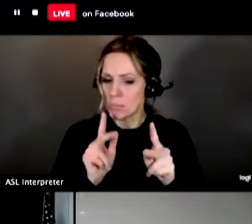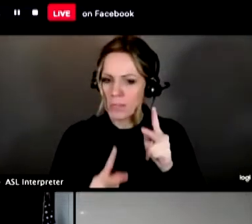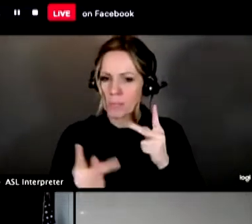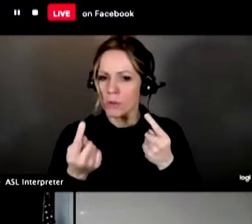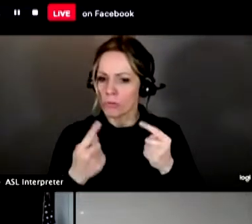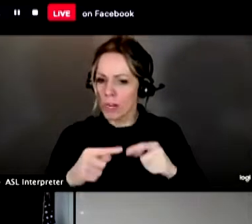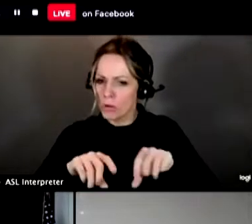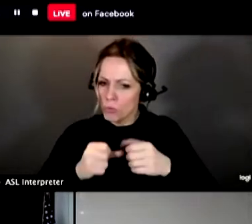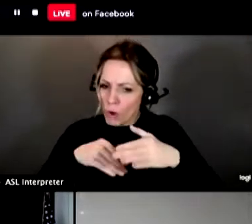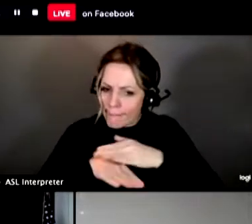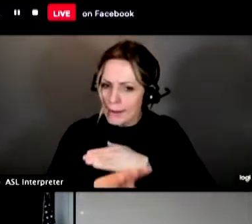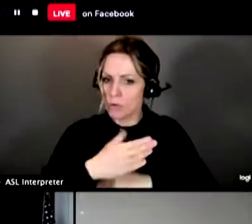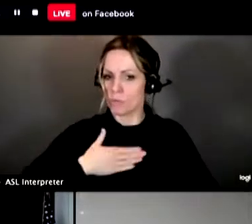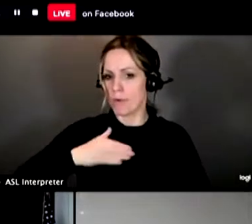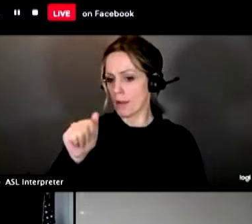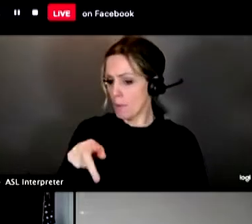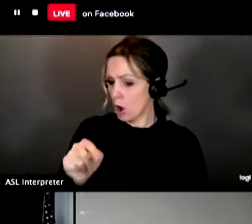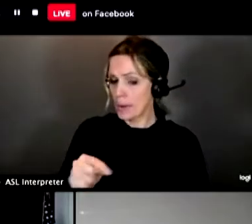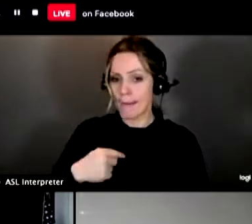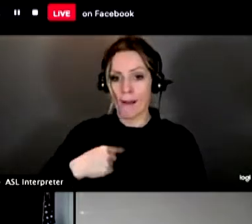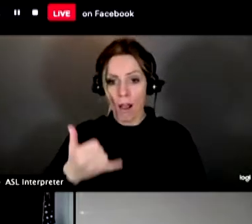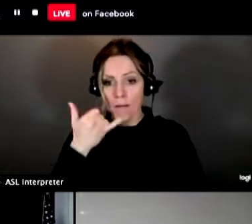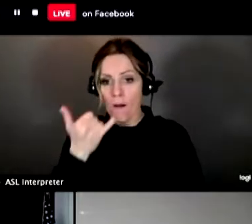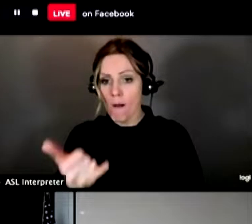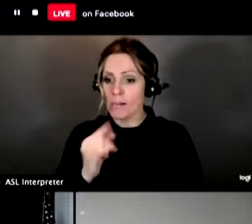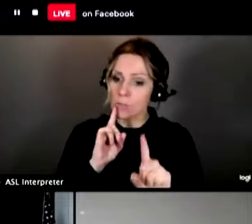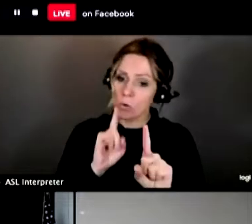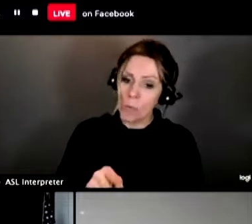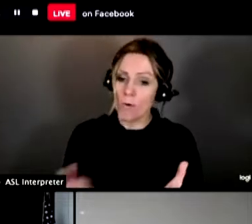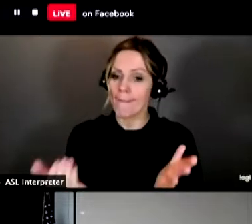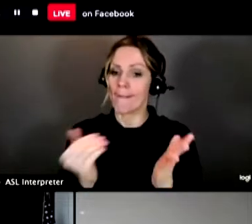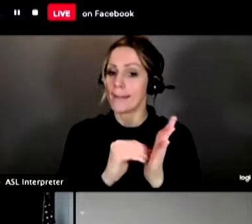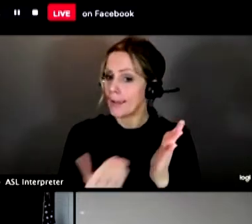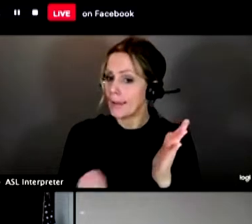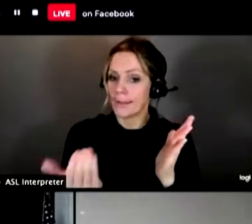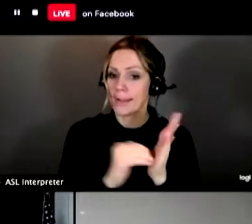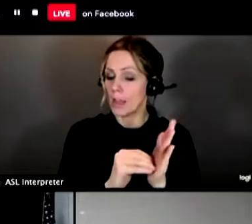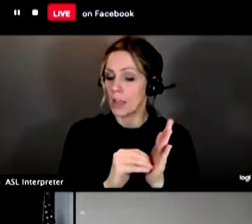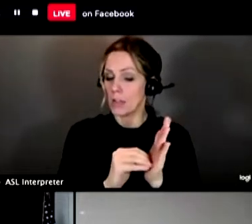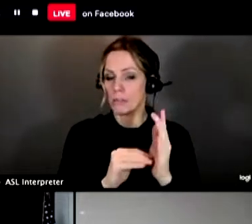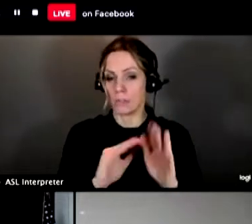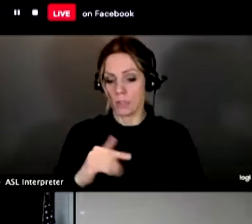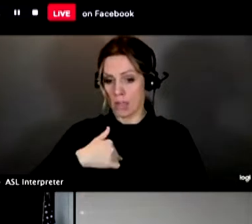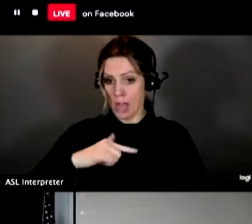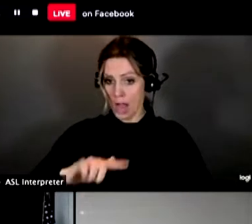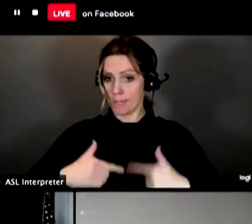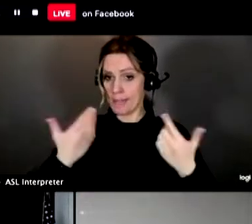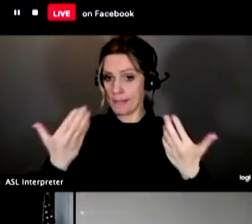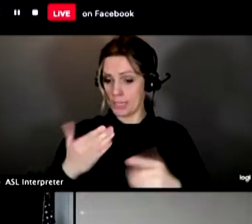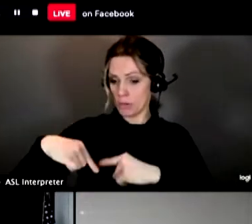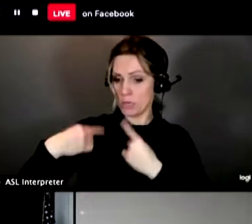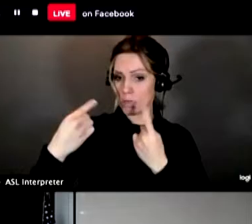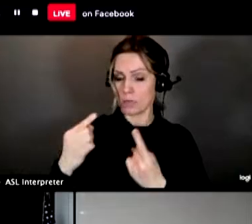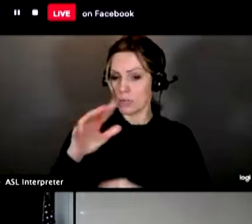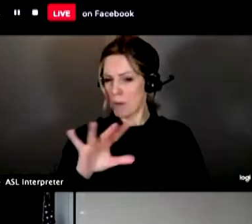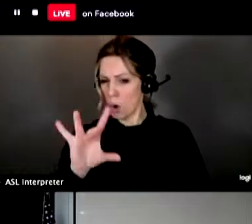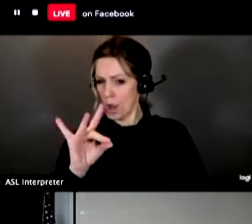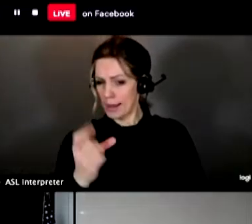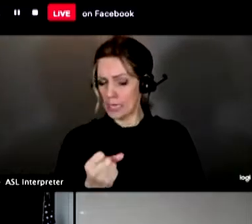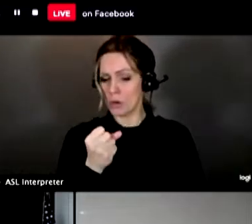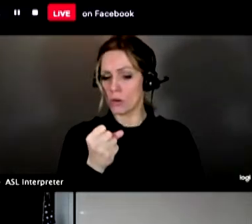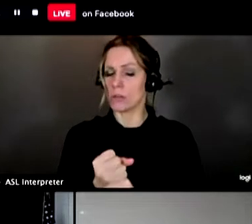I've reported so many different times over, and I've lived here about eight years, and for a while things